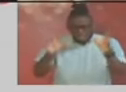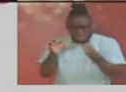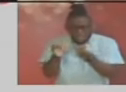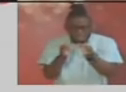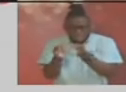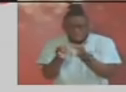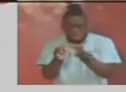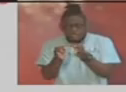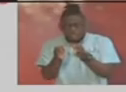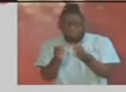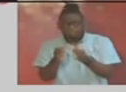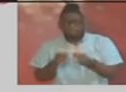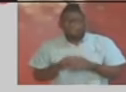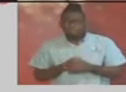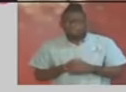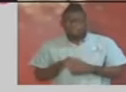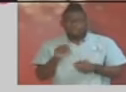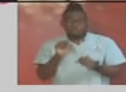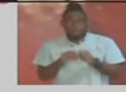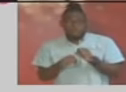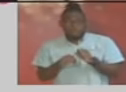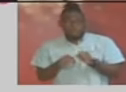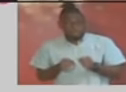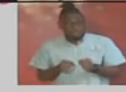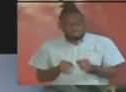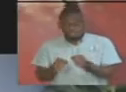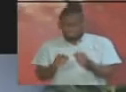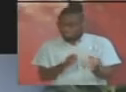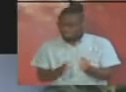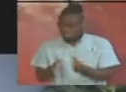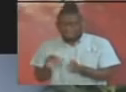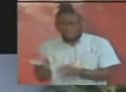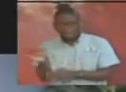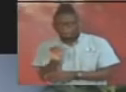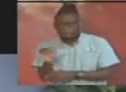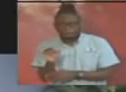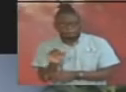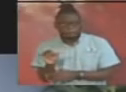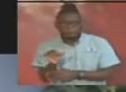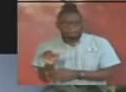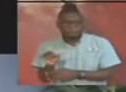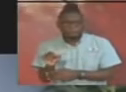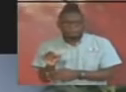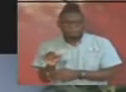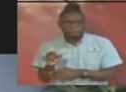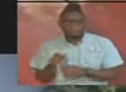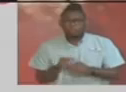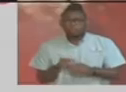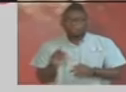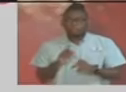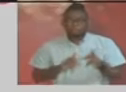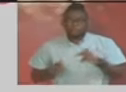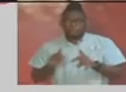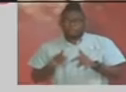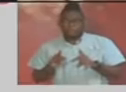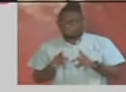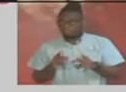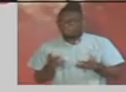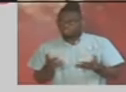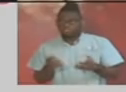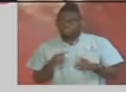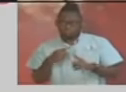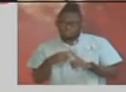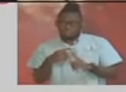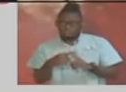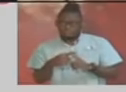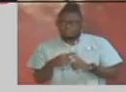So yeah, so our strategy remains the same, more or less, from the beginning to now. And the numbers of persons presenting are really indicative of who